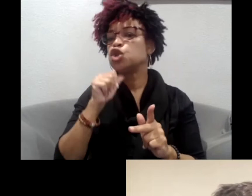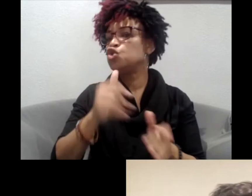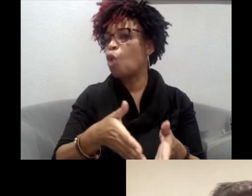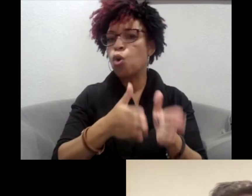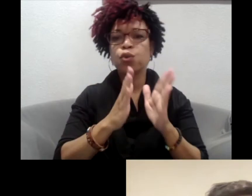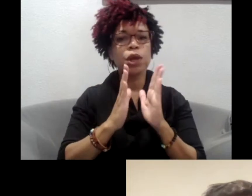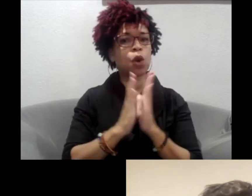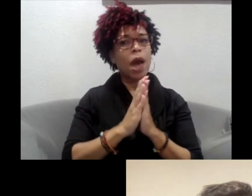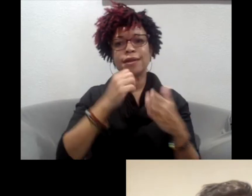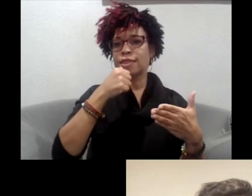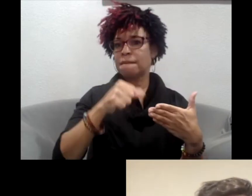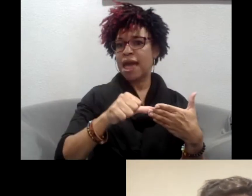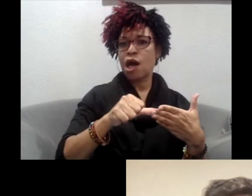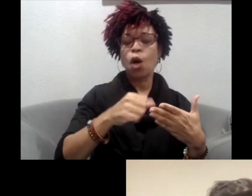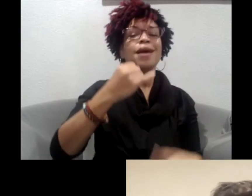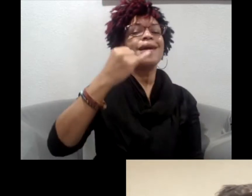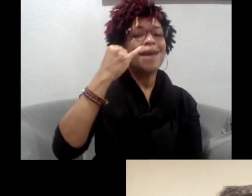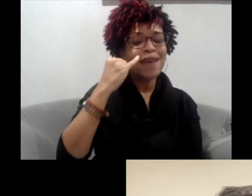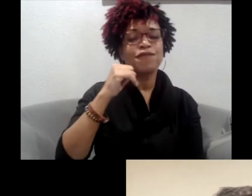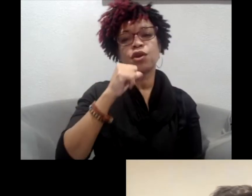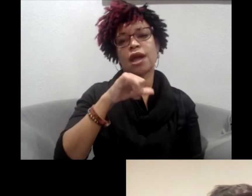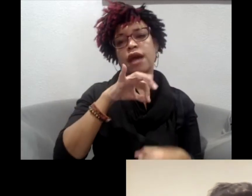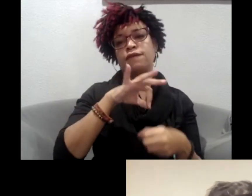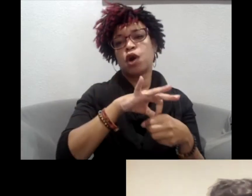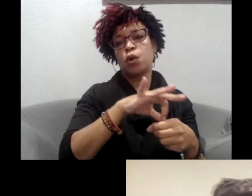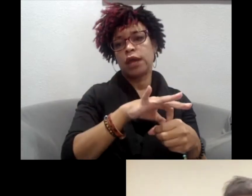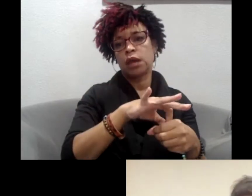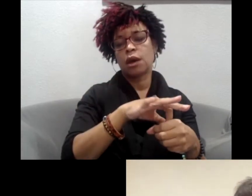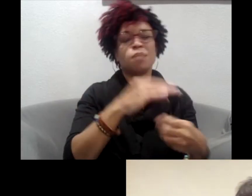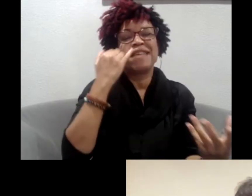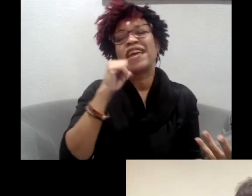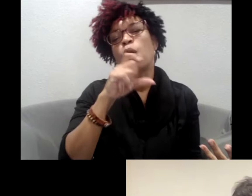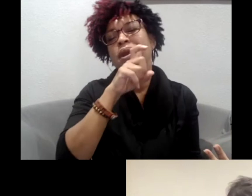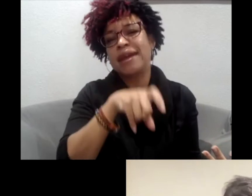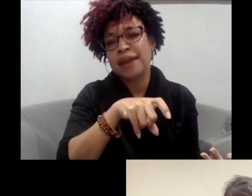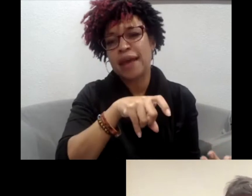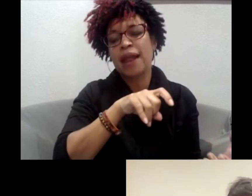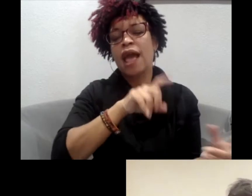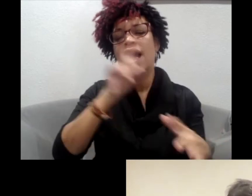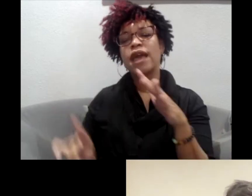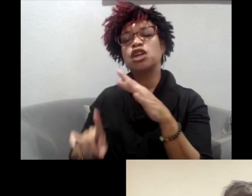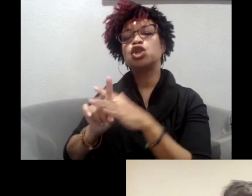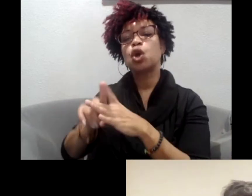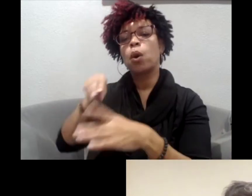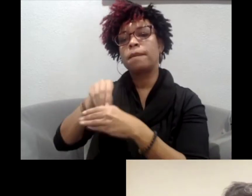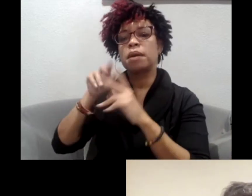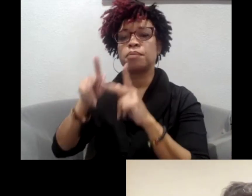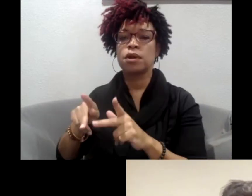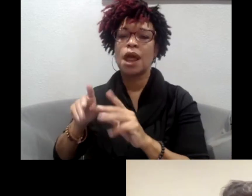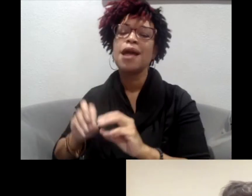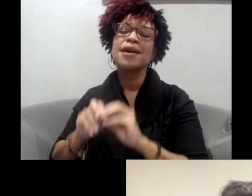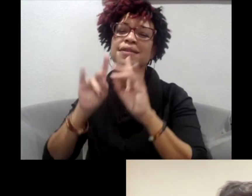vote by mail ballot if they're not going to be voting, if they don't need it and they can go to an in-person location, because obviously there's